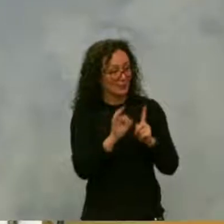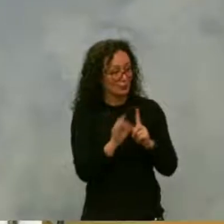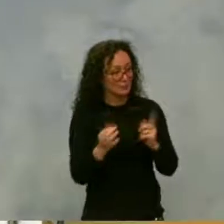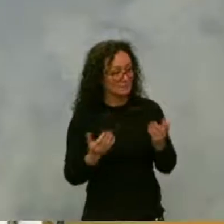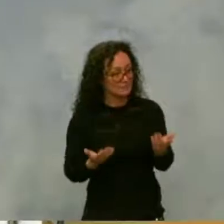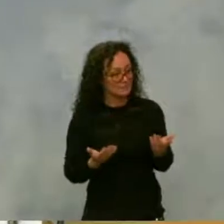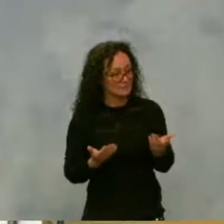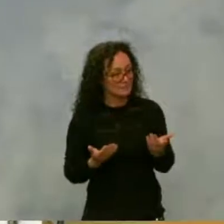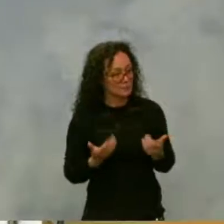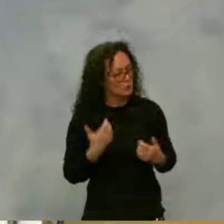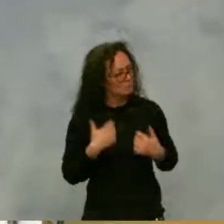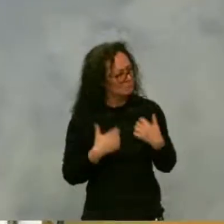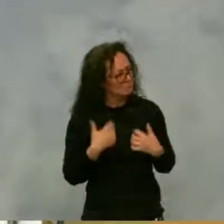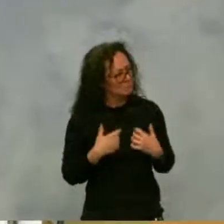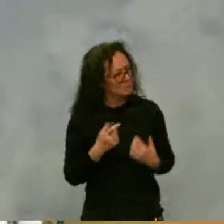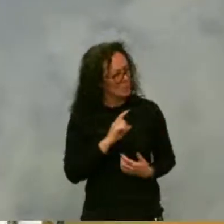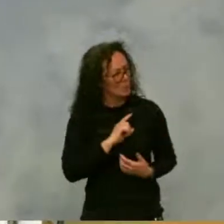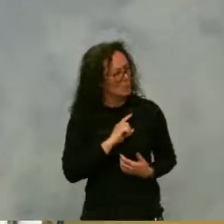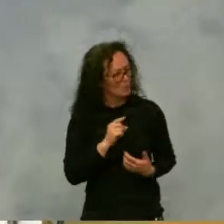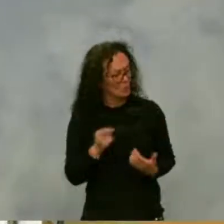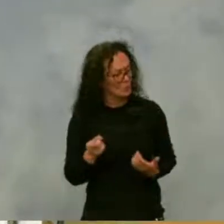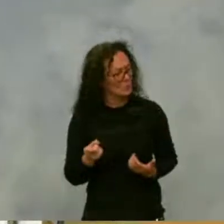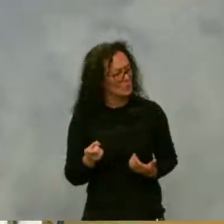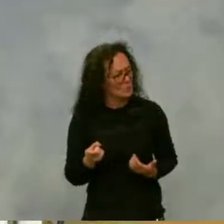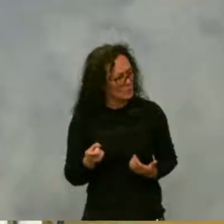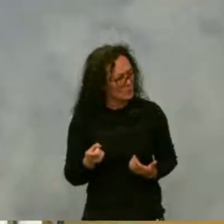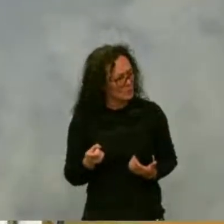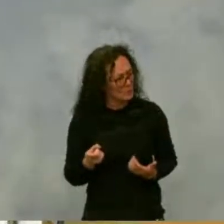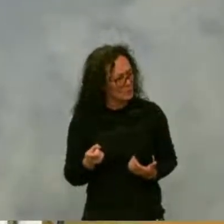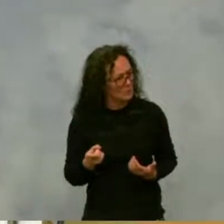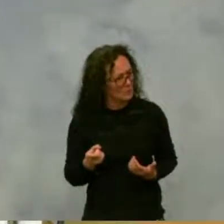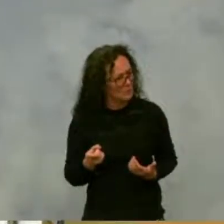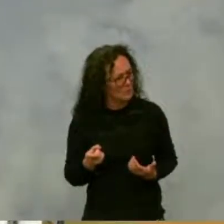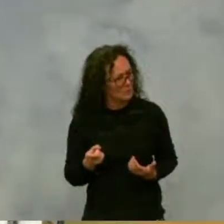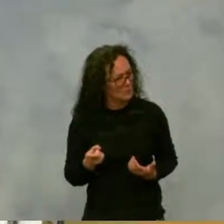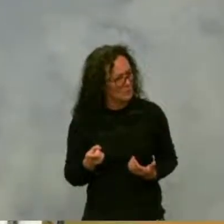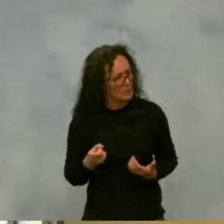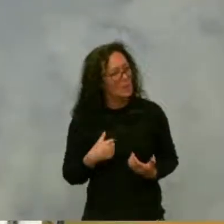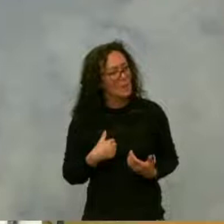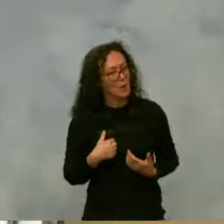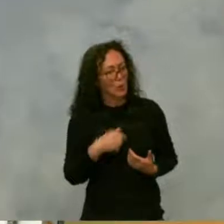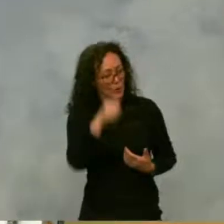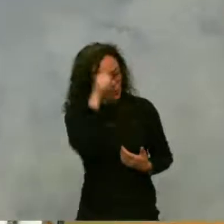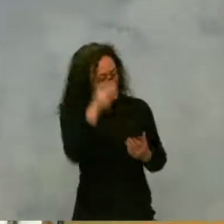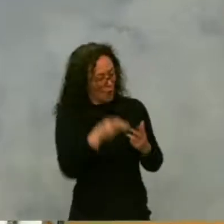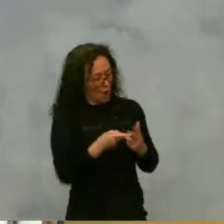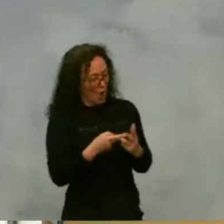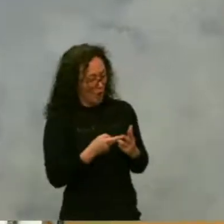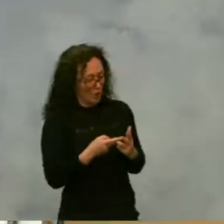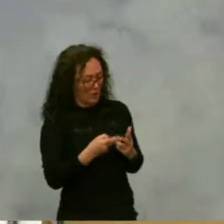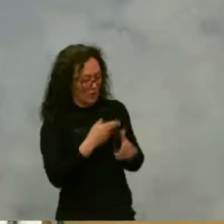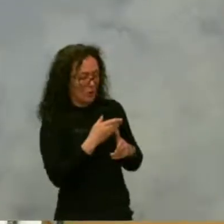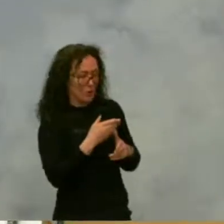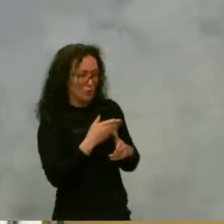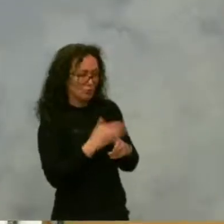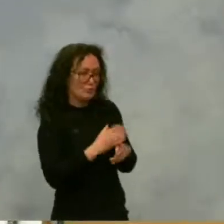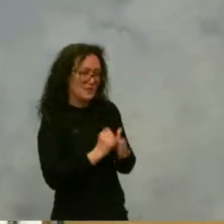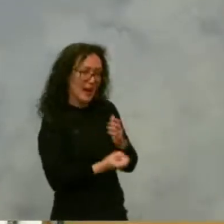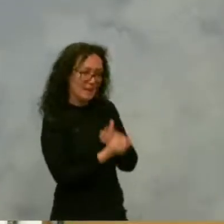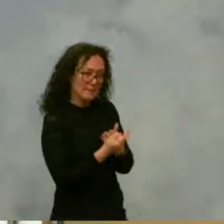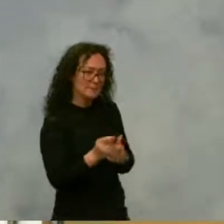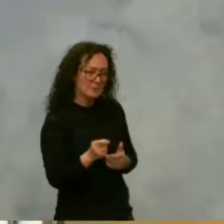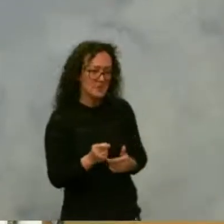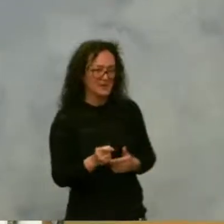I'm quite interested in engaging and finding out why that's the case. I mean, we do find that in other roles, but not necessarily to